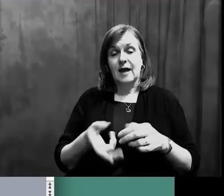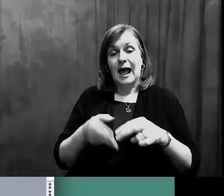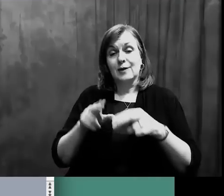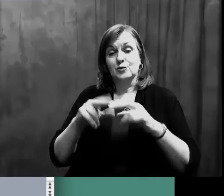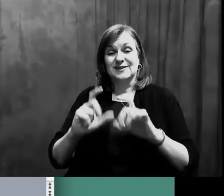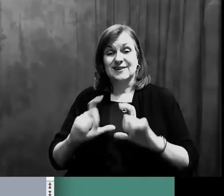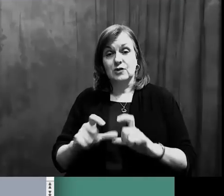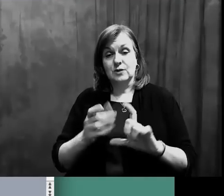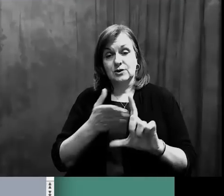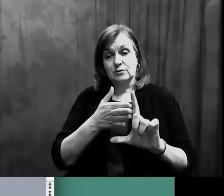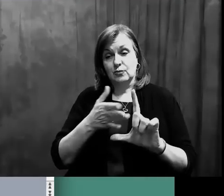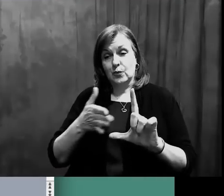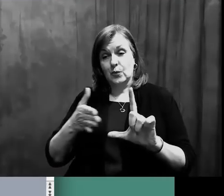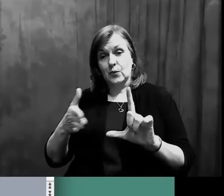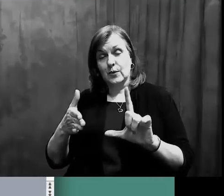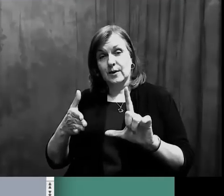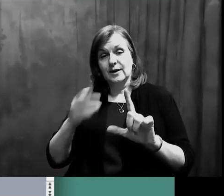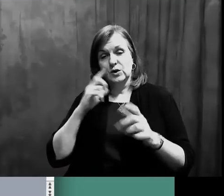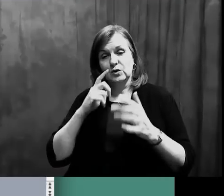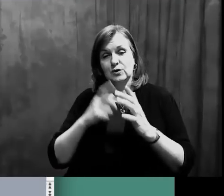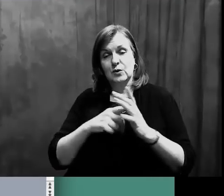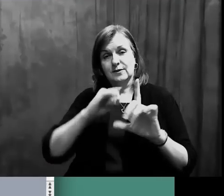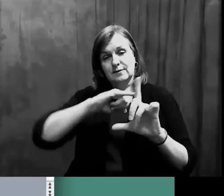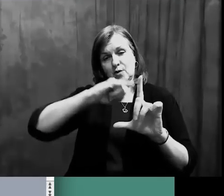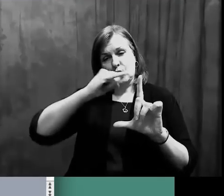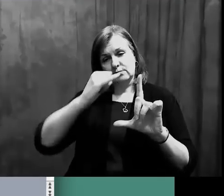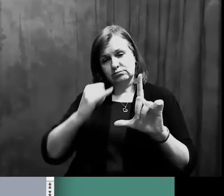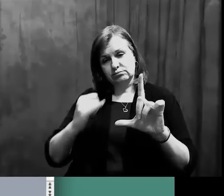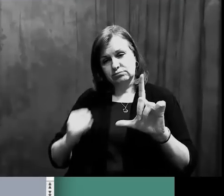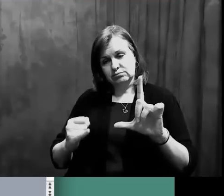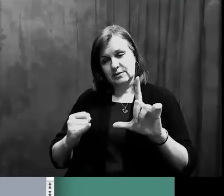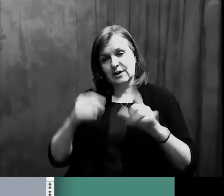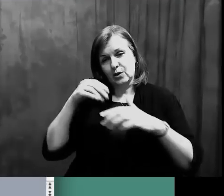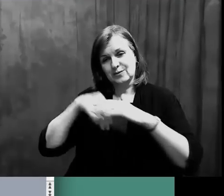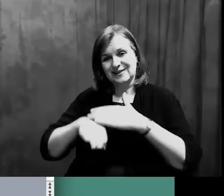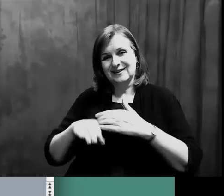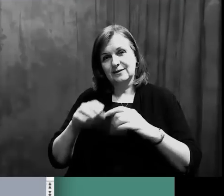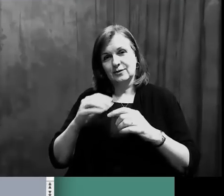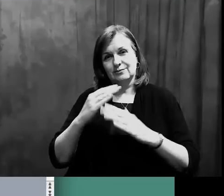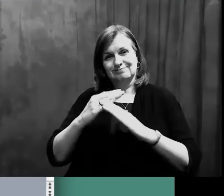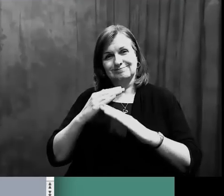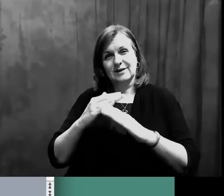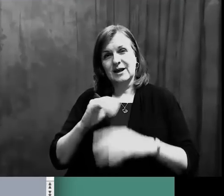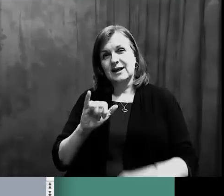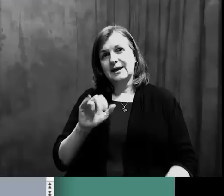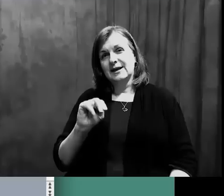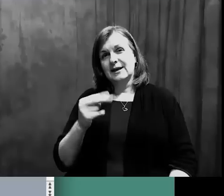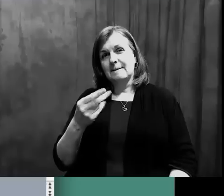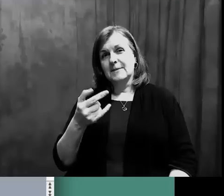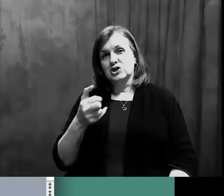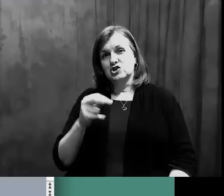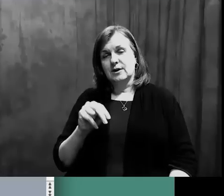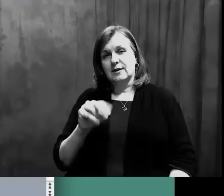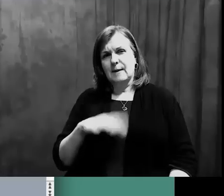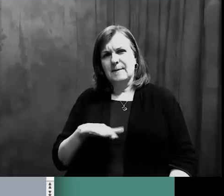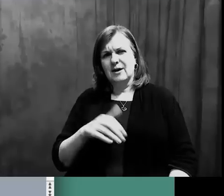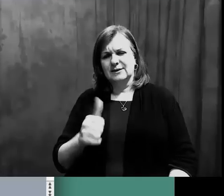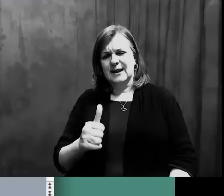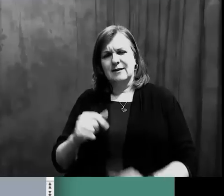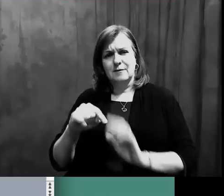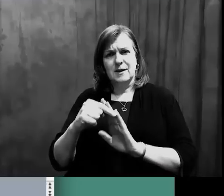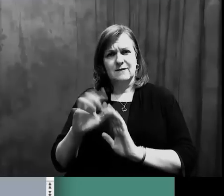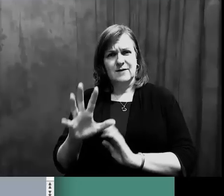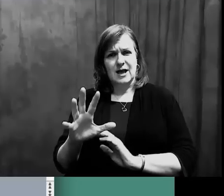And how do I know that if I go beyond that, I actually go into inhibition about 10 to